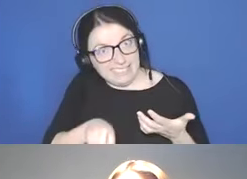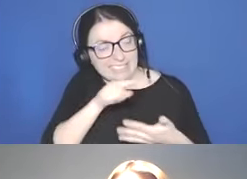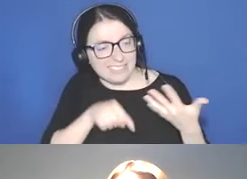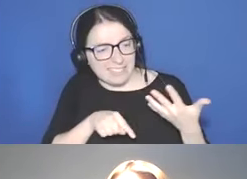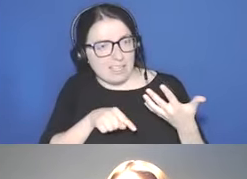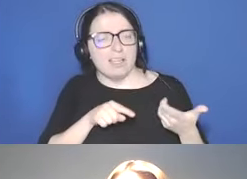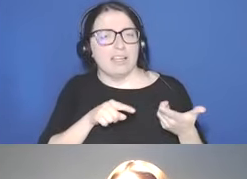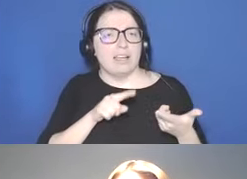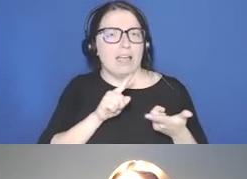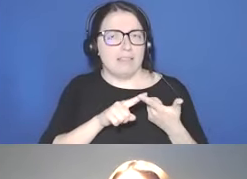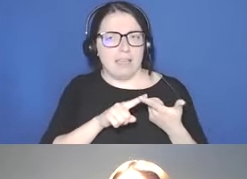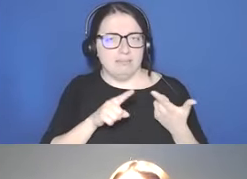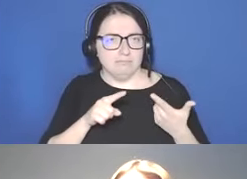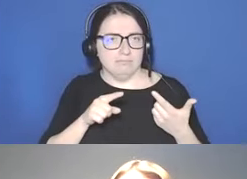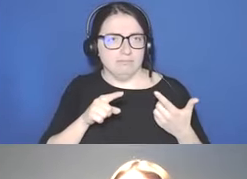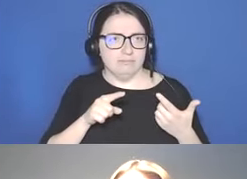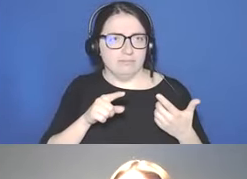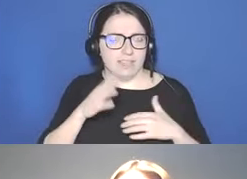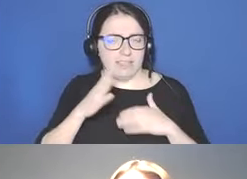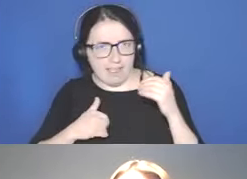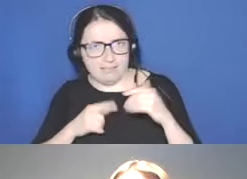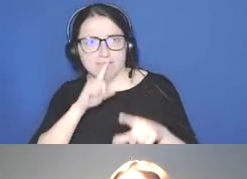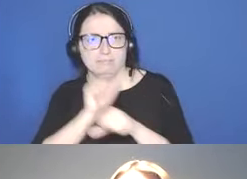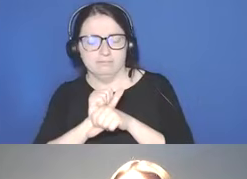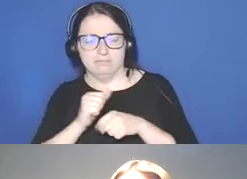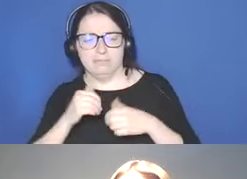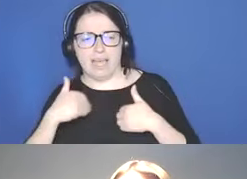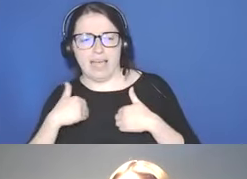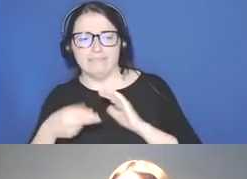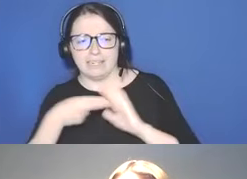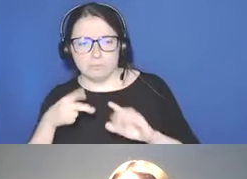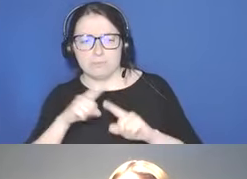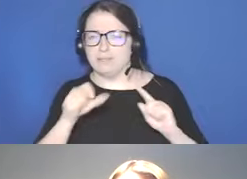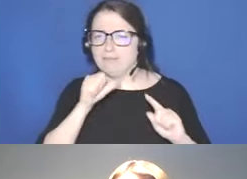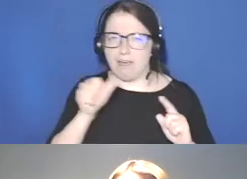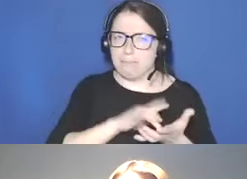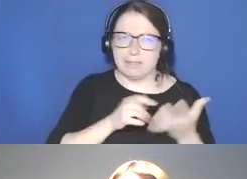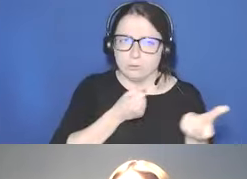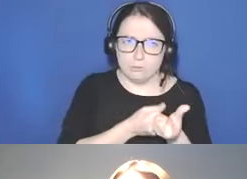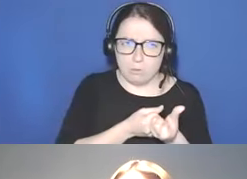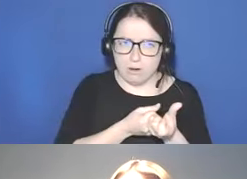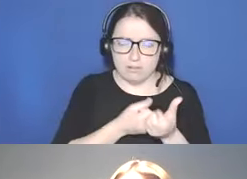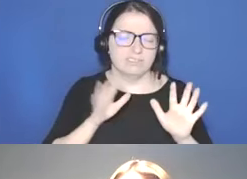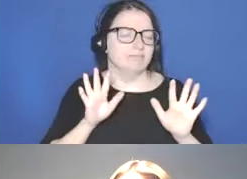but not the proper medical support. So I think that that's like very, very